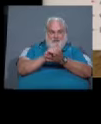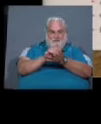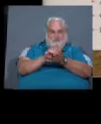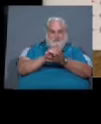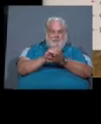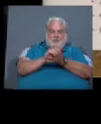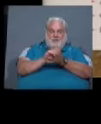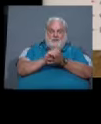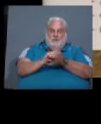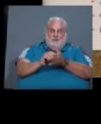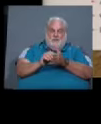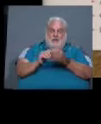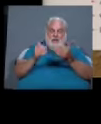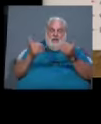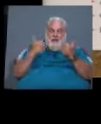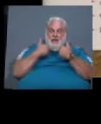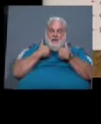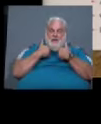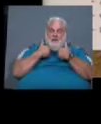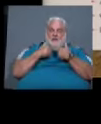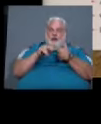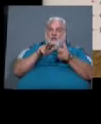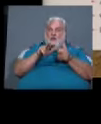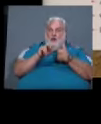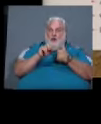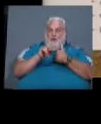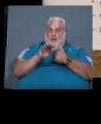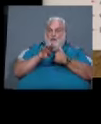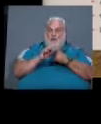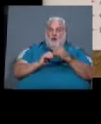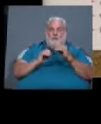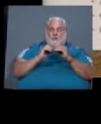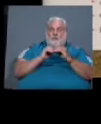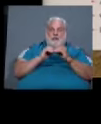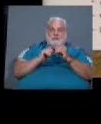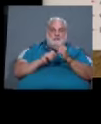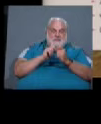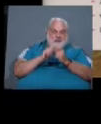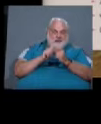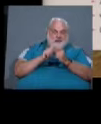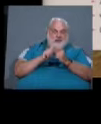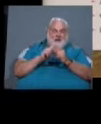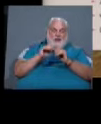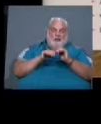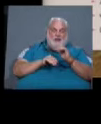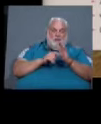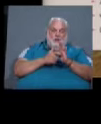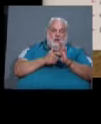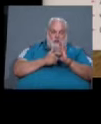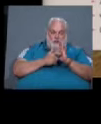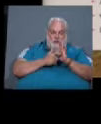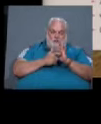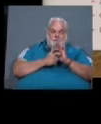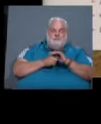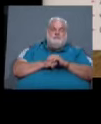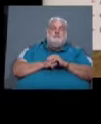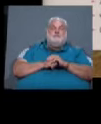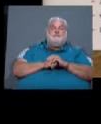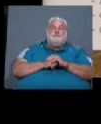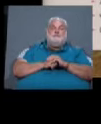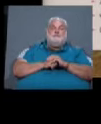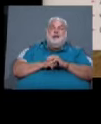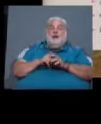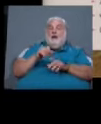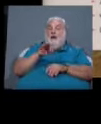we chose to add parking spots probably more significantly than are really required. Of